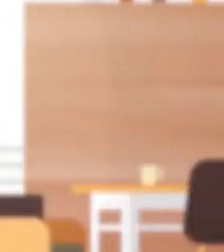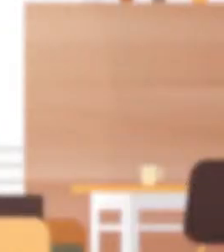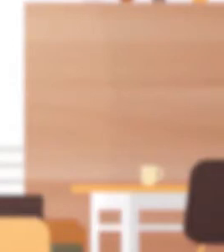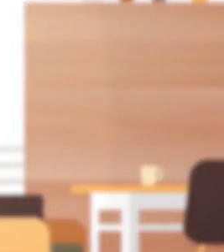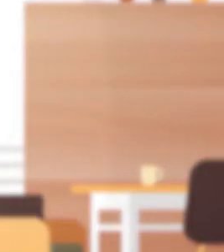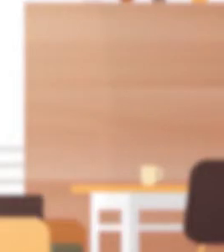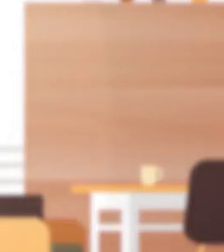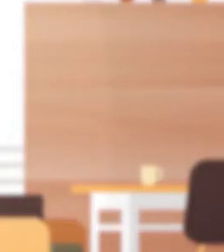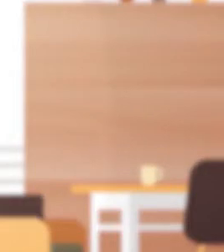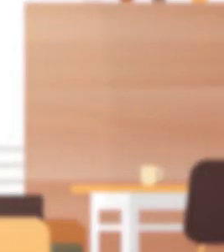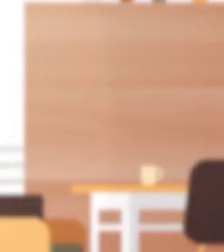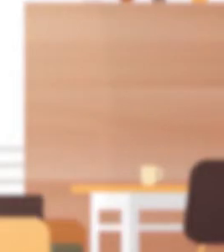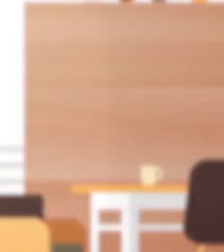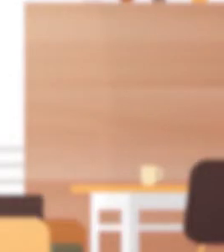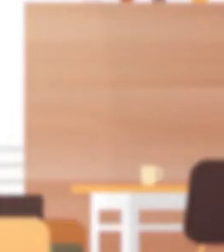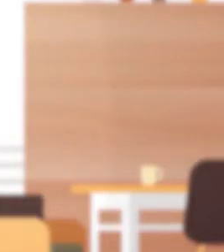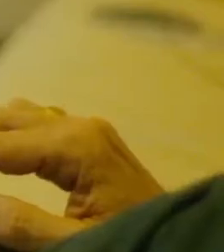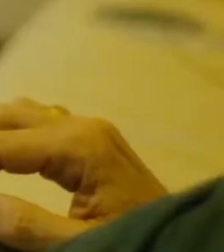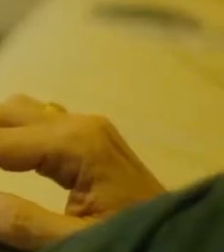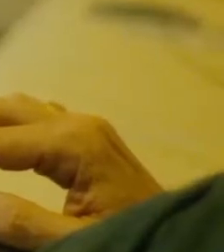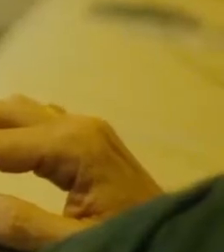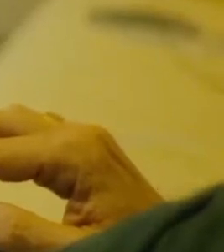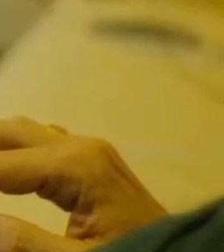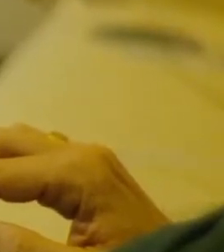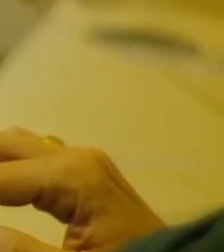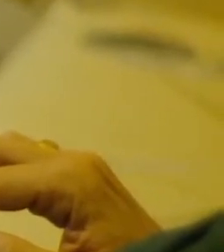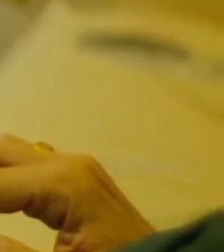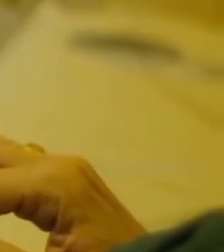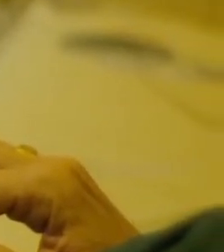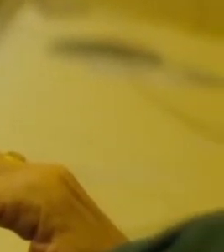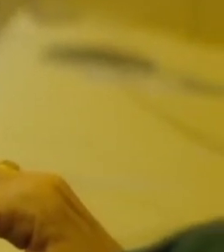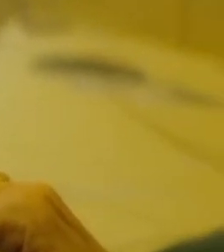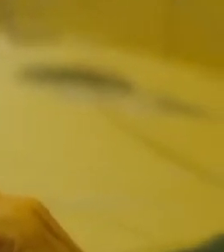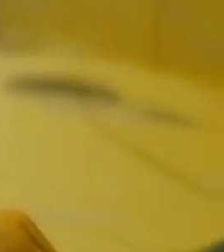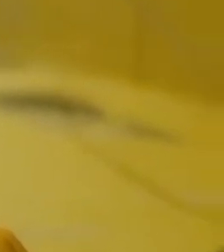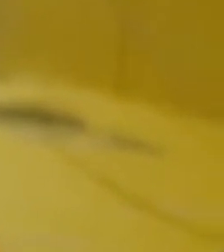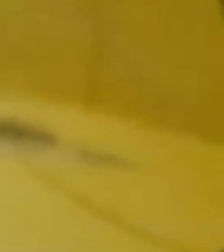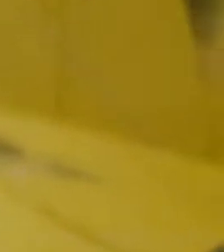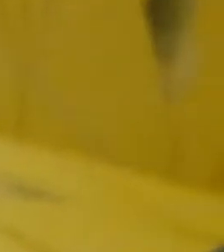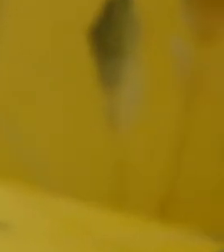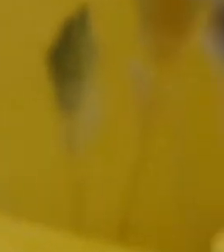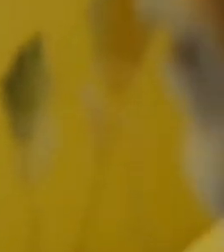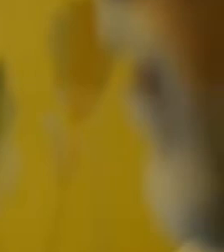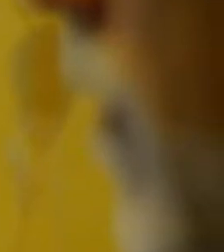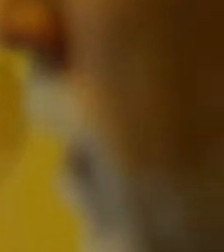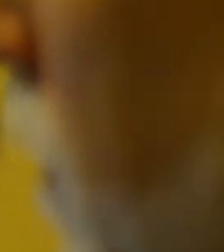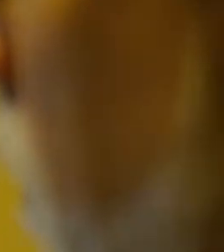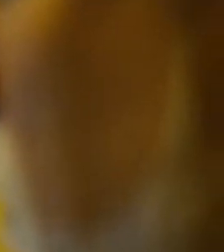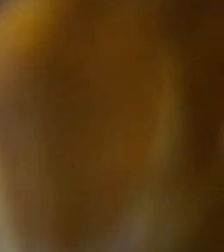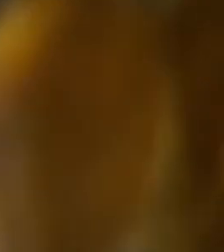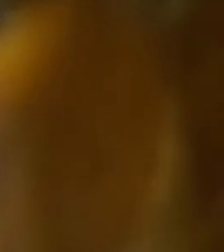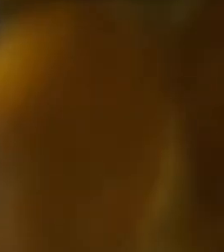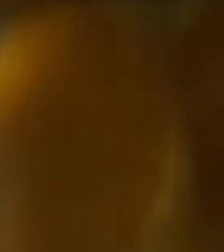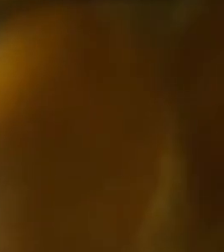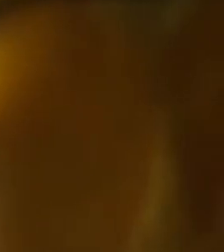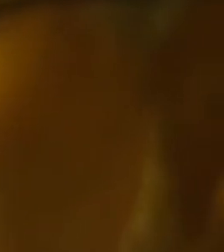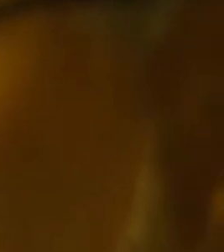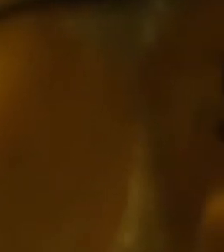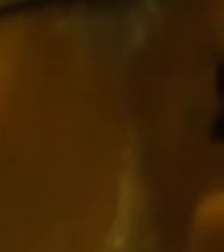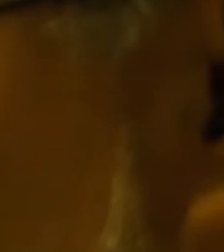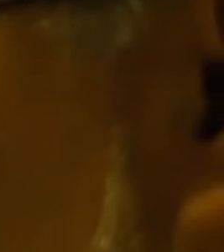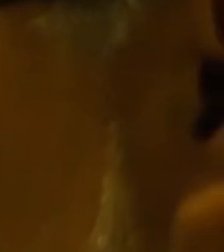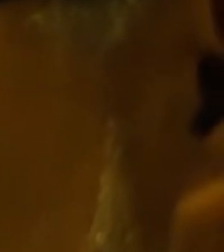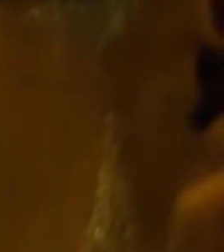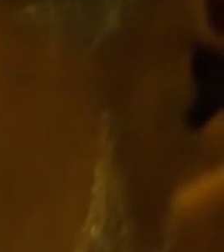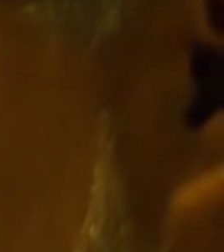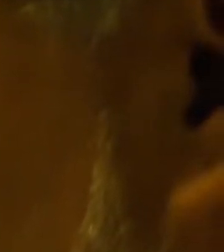experiences in Windows that have a similar story. Enlarged fonts. We're making it easier for people with low vision to see and interact with Windows. The same features are great